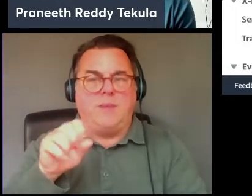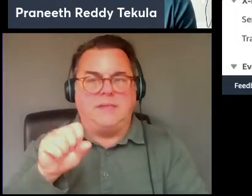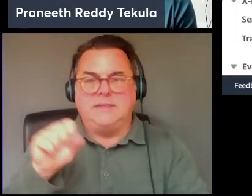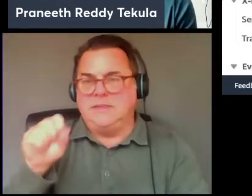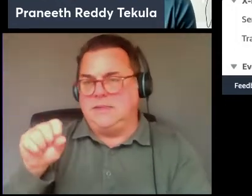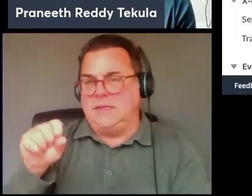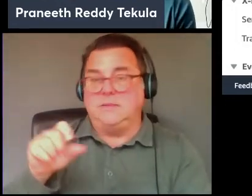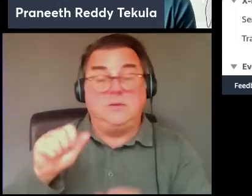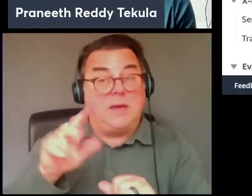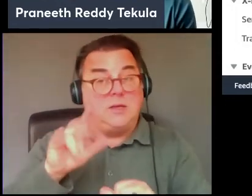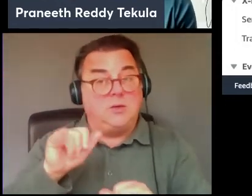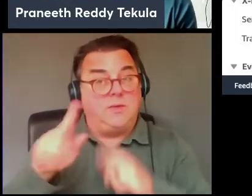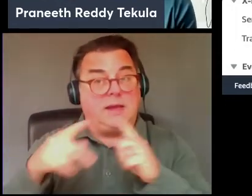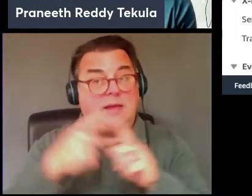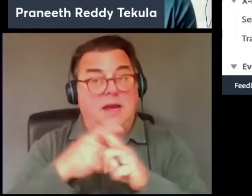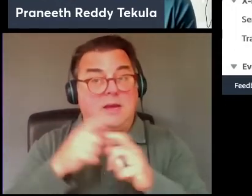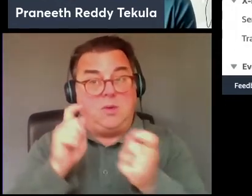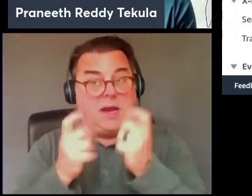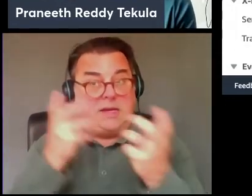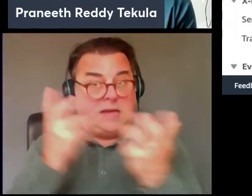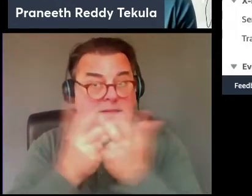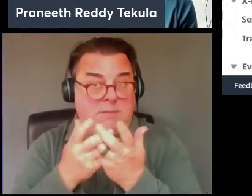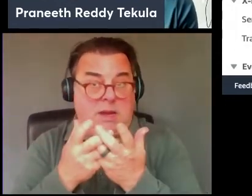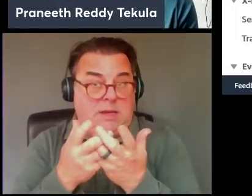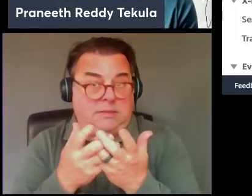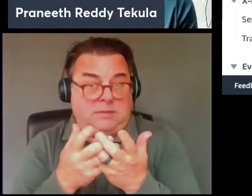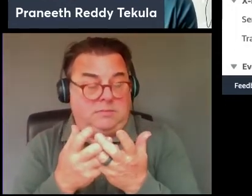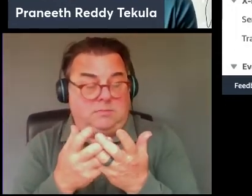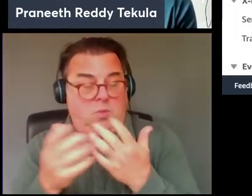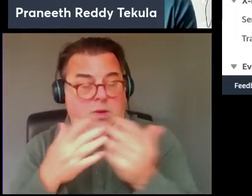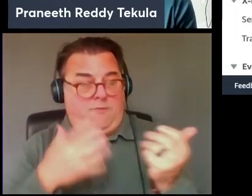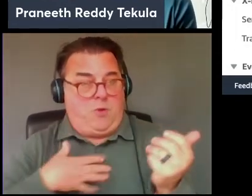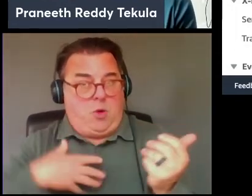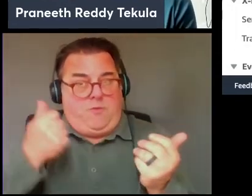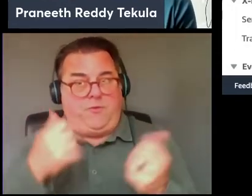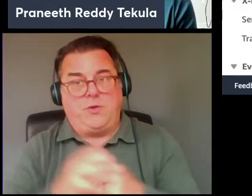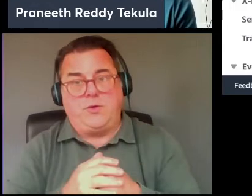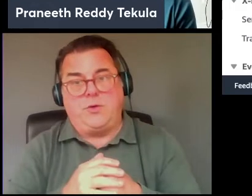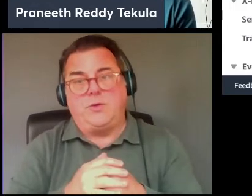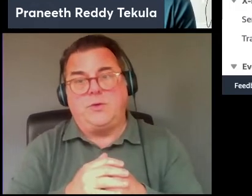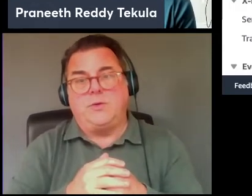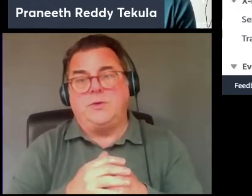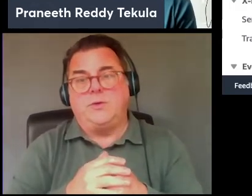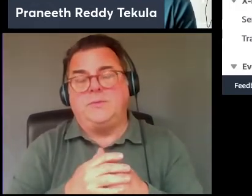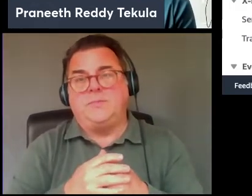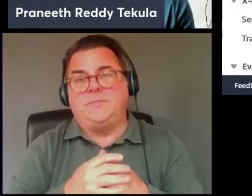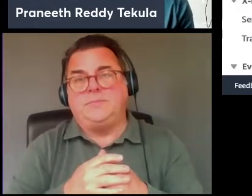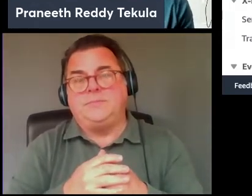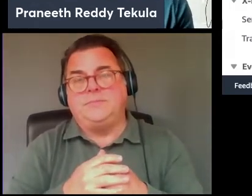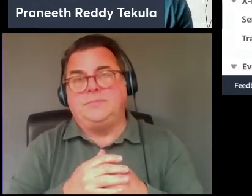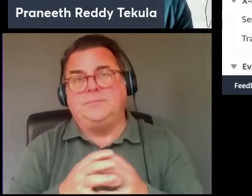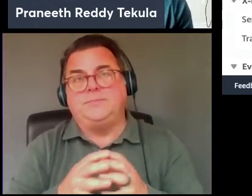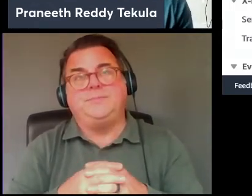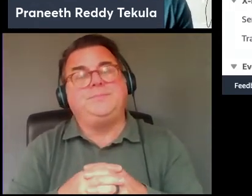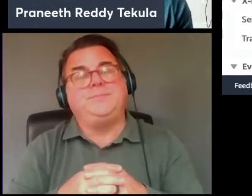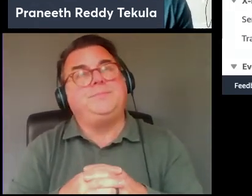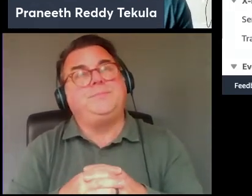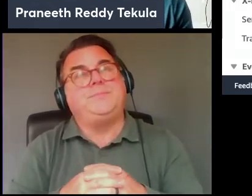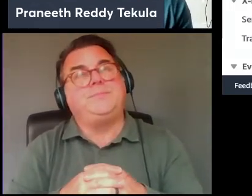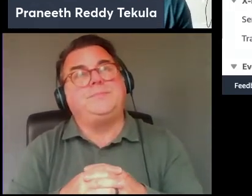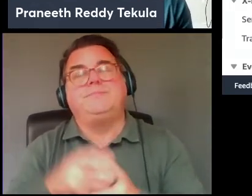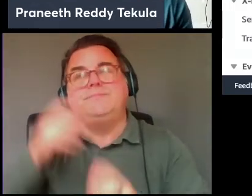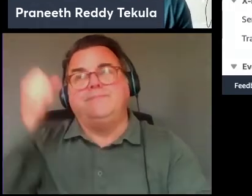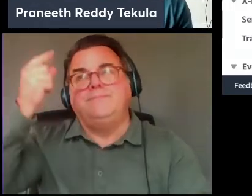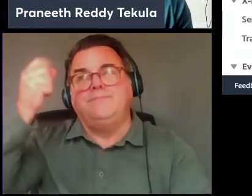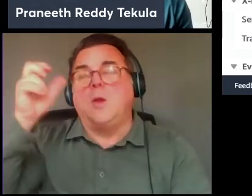that customizations as well from the queries that I mean, from the metrics that you get in from the metric insights. Got it. Okay.